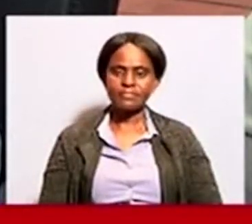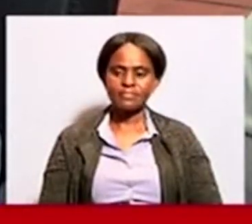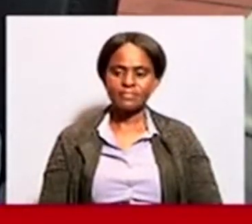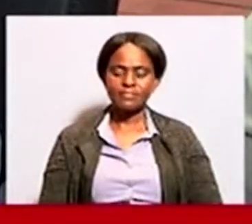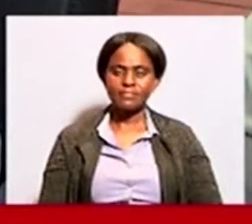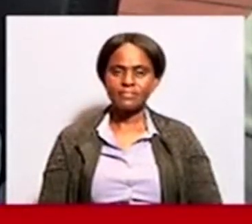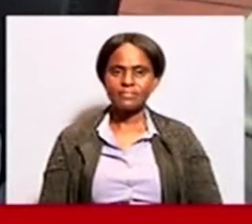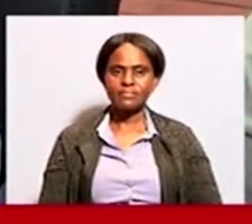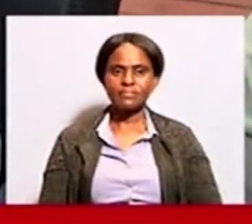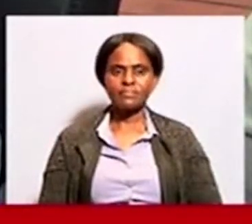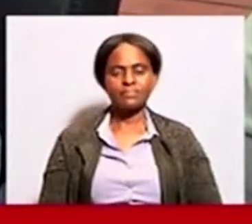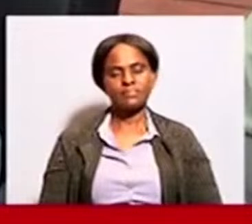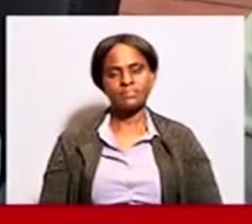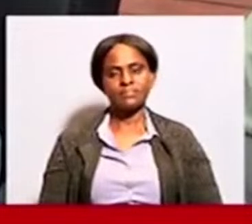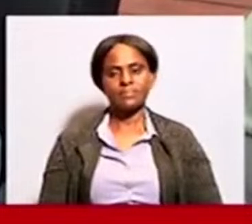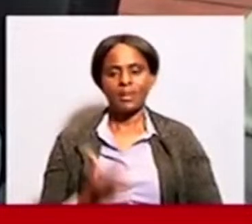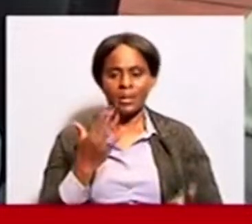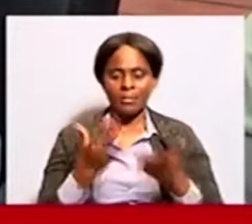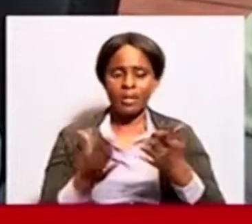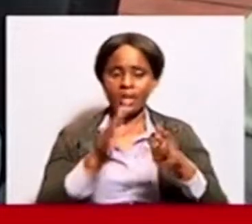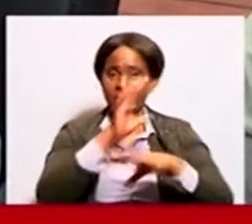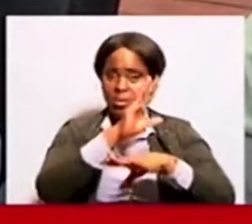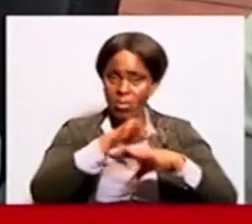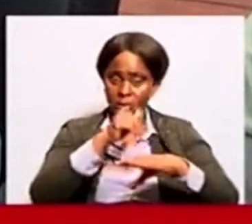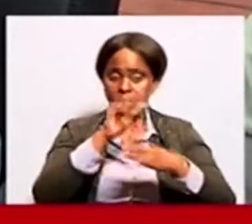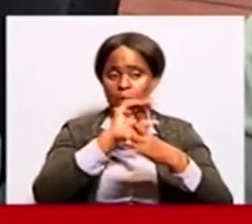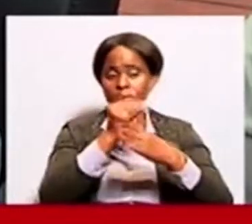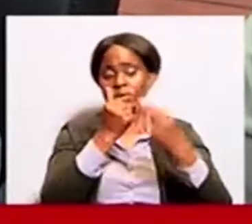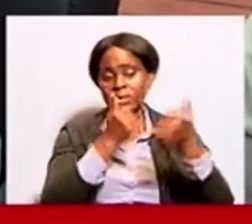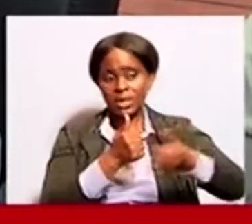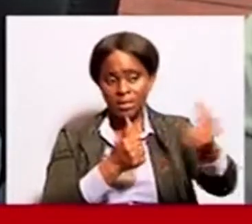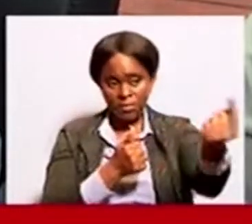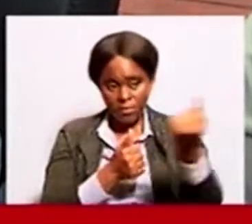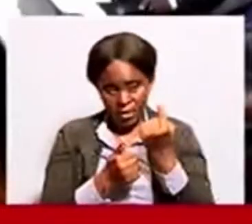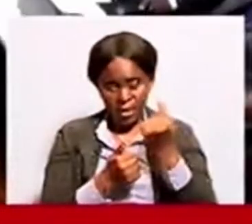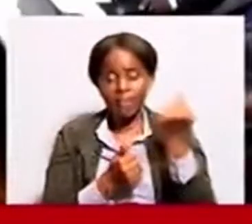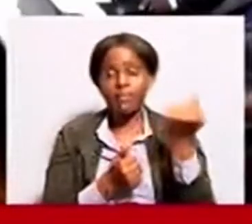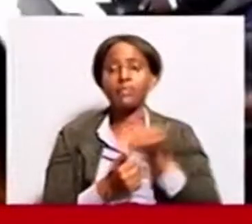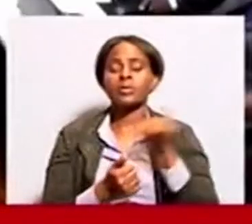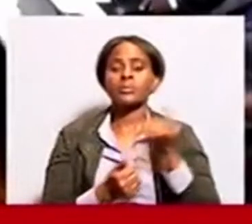case we subpoena him, or he comes on his own.